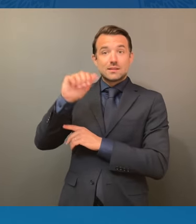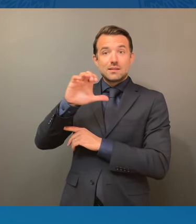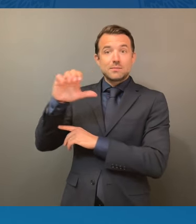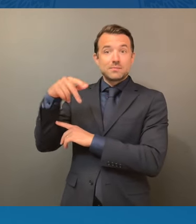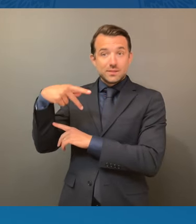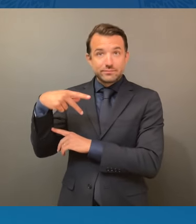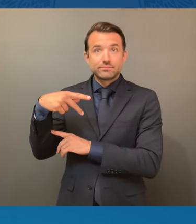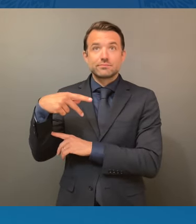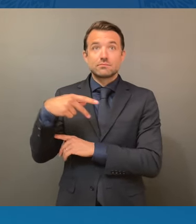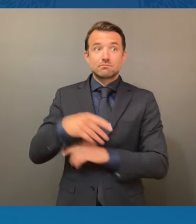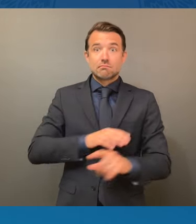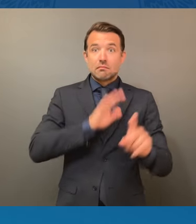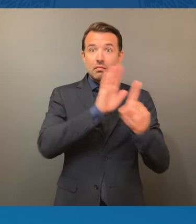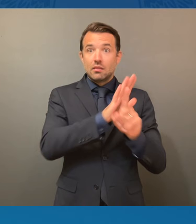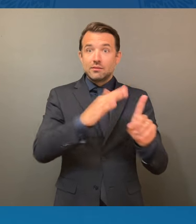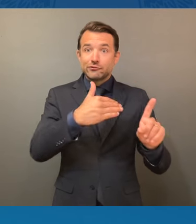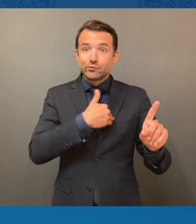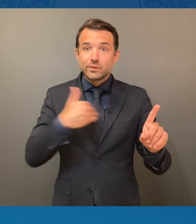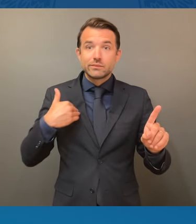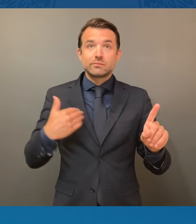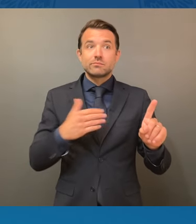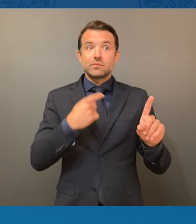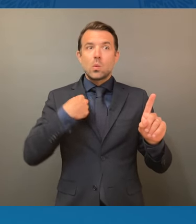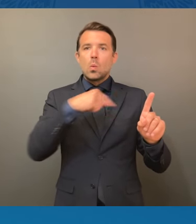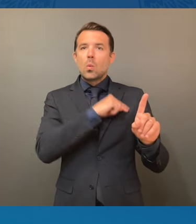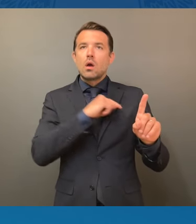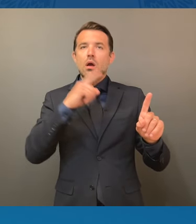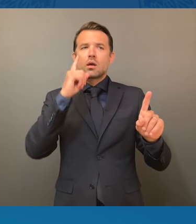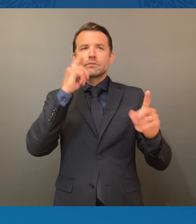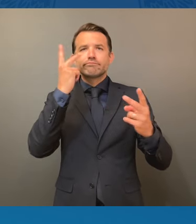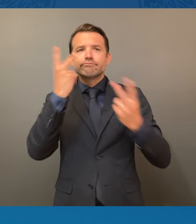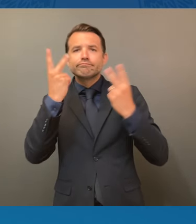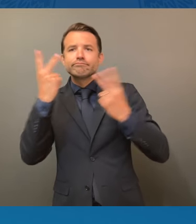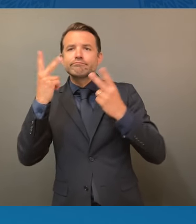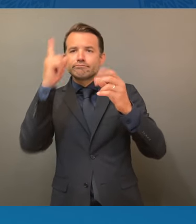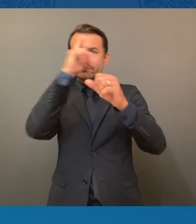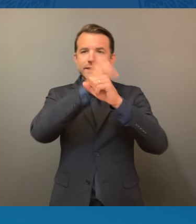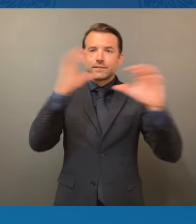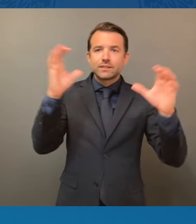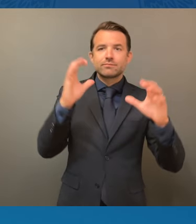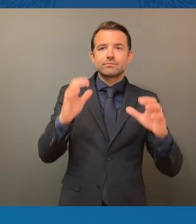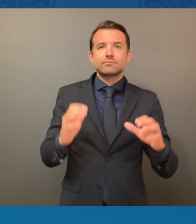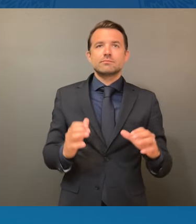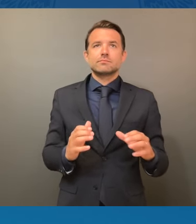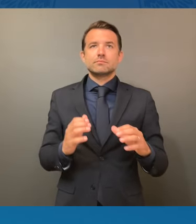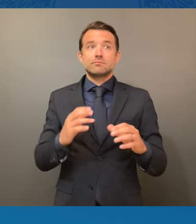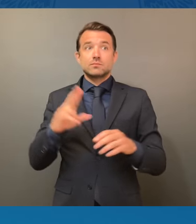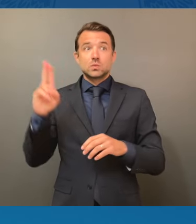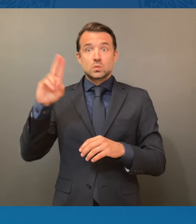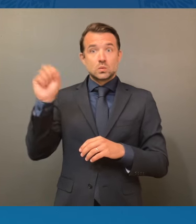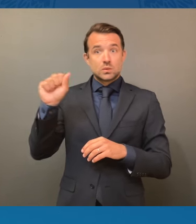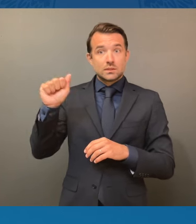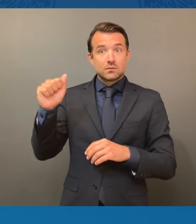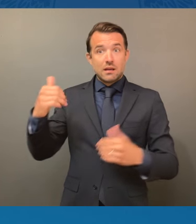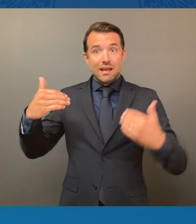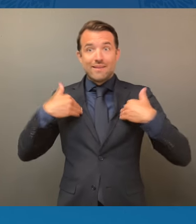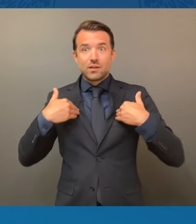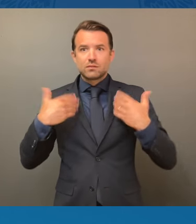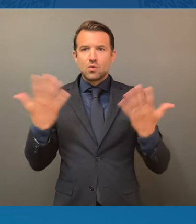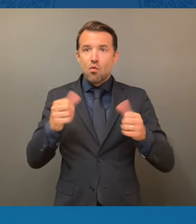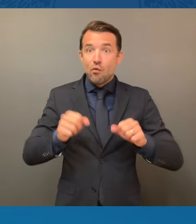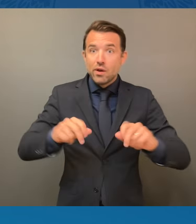well, we see a nation in which the promise of opportunity, of justice, of freedom